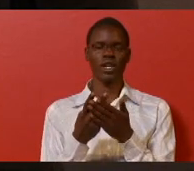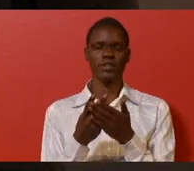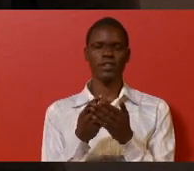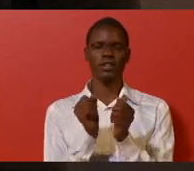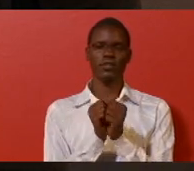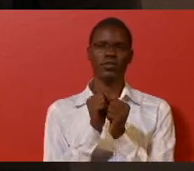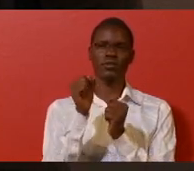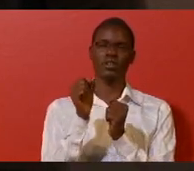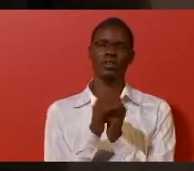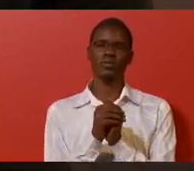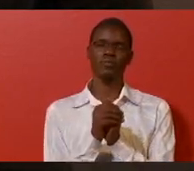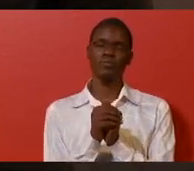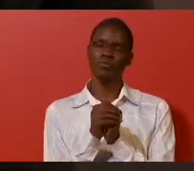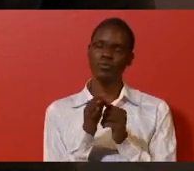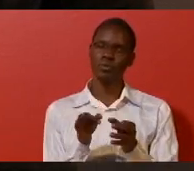of things.